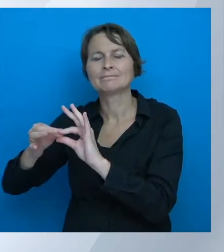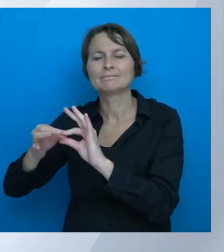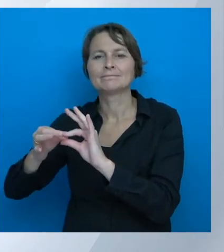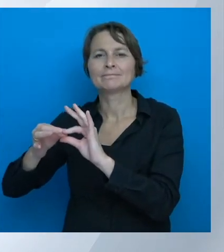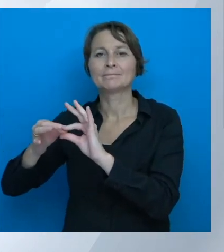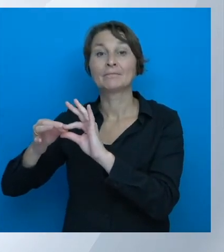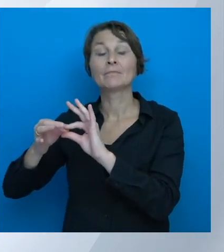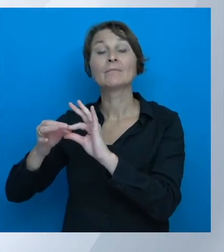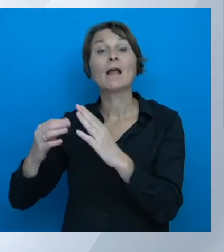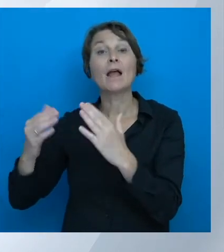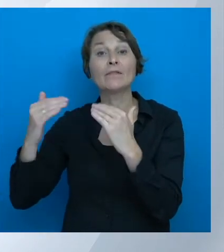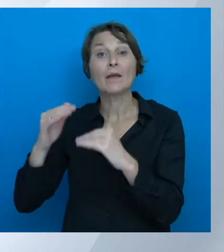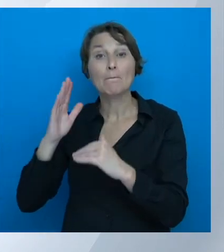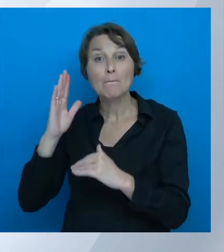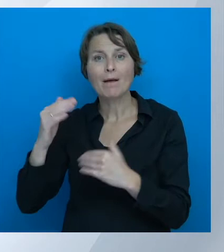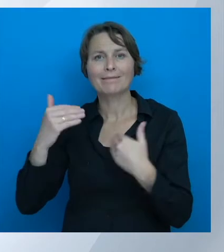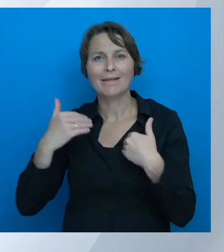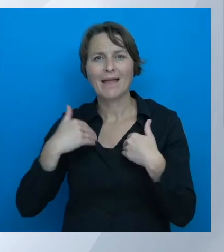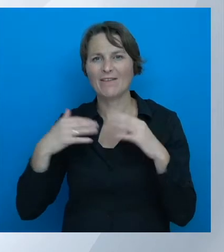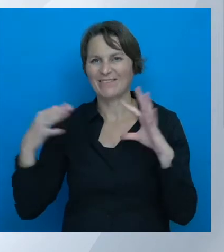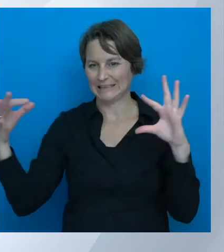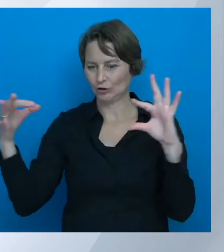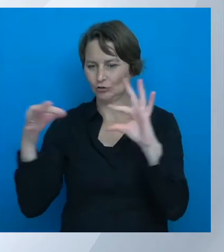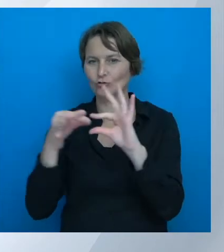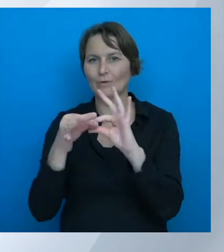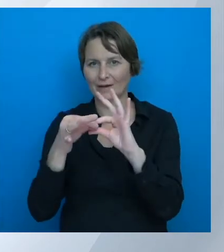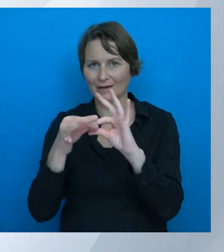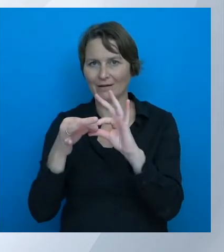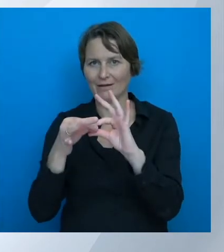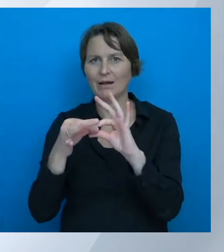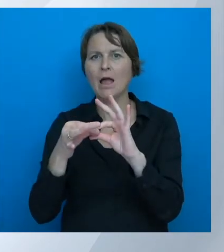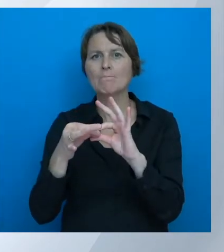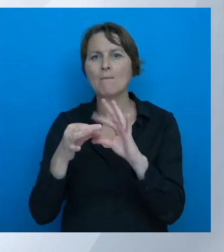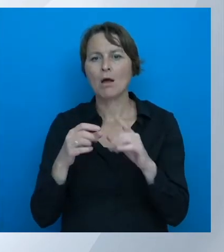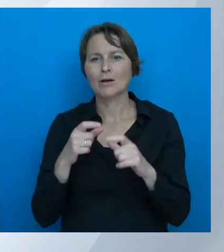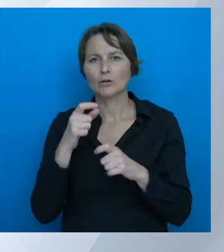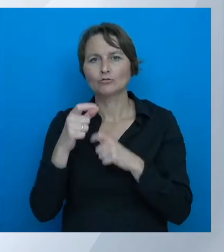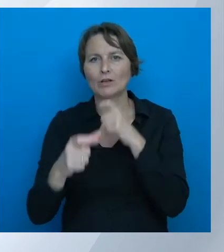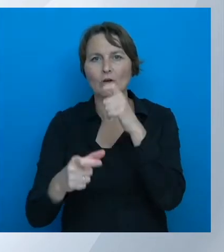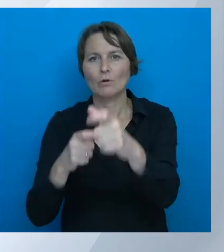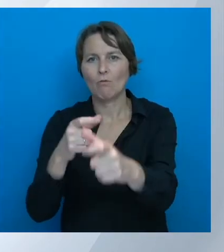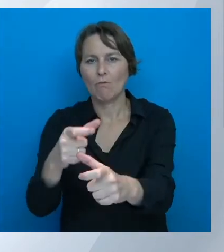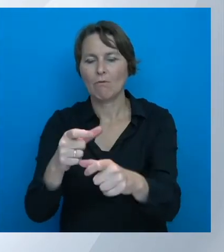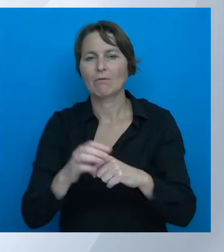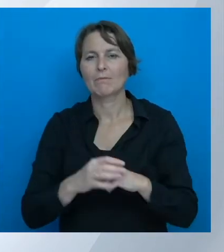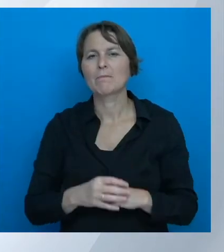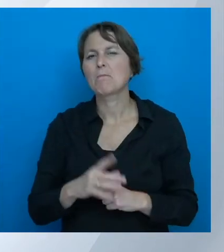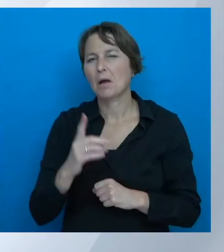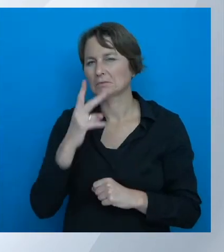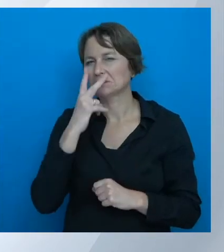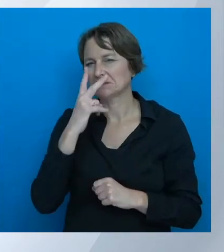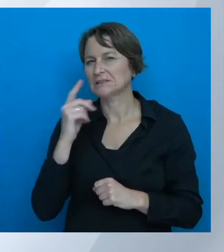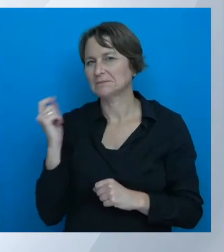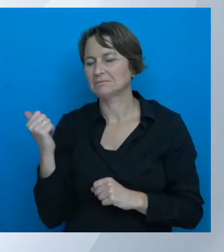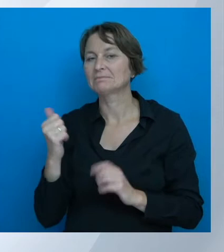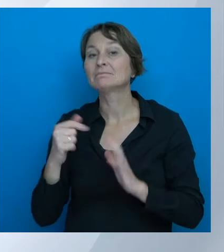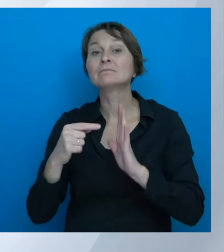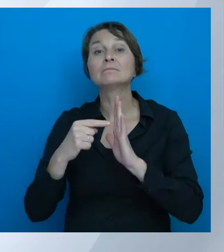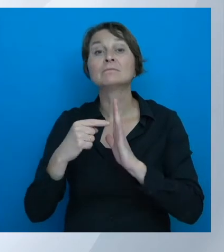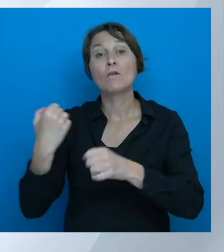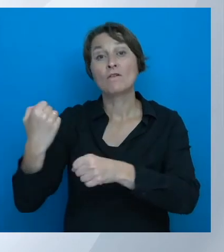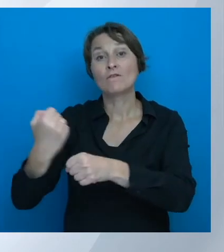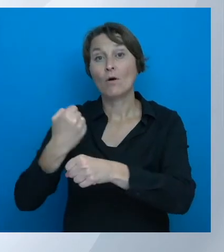to get our string, we need to deserialize it, but the function will do that for you. If you specify the type of object